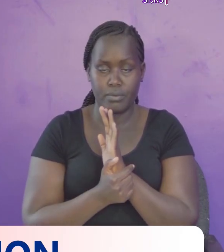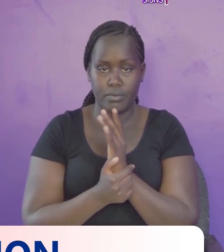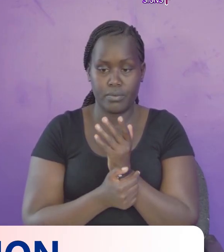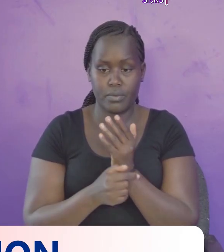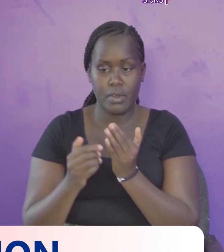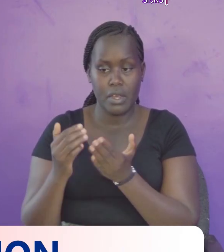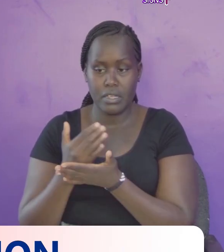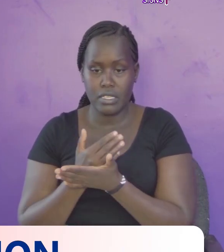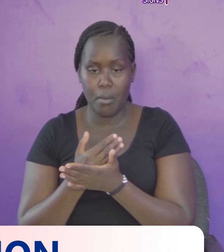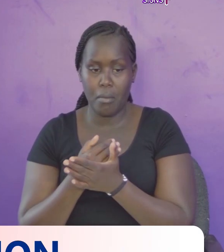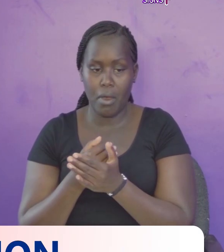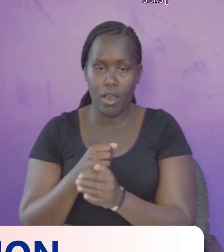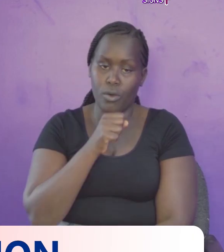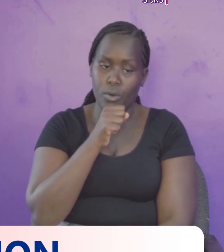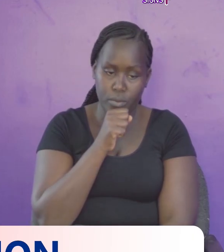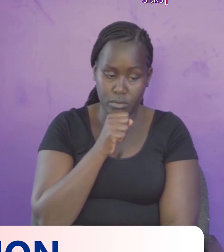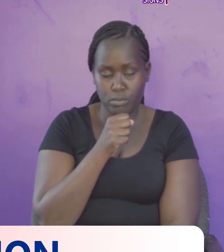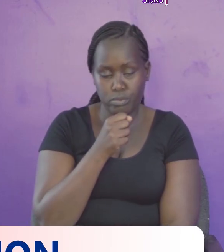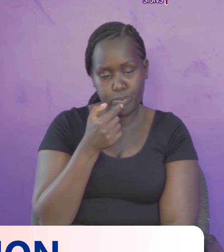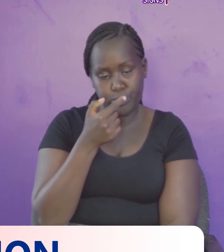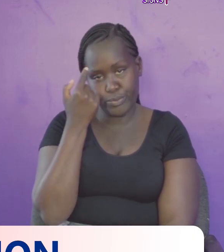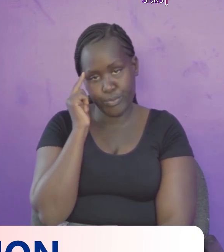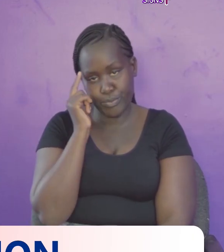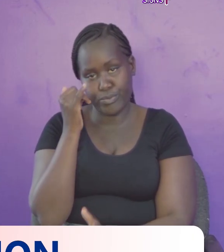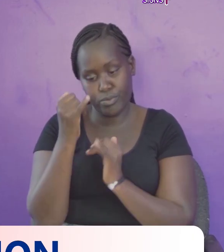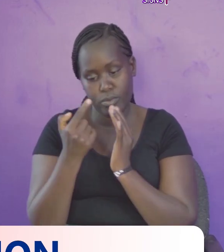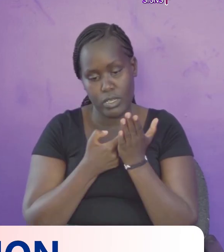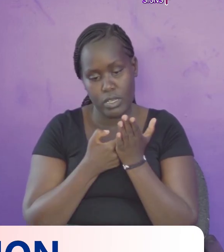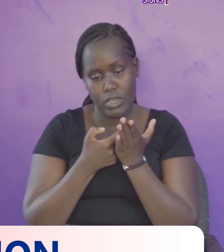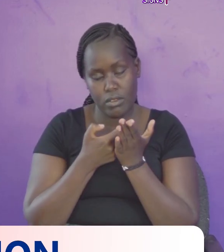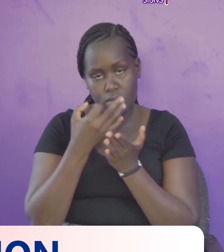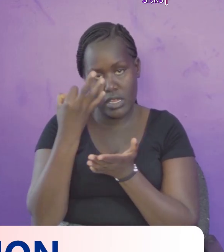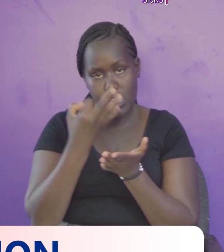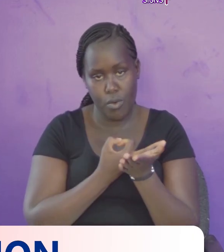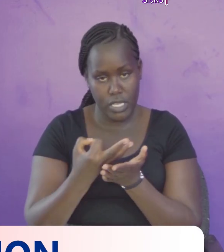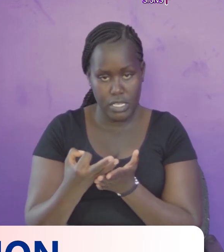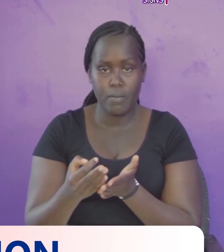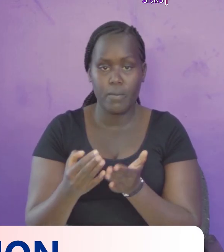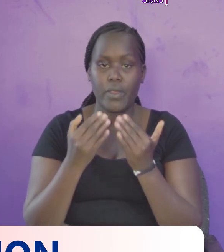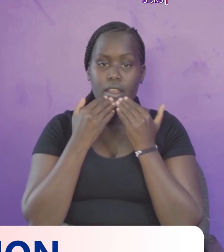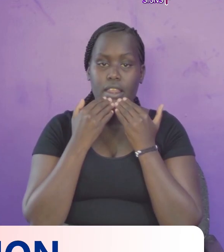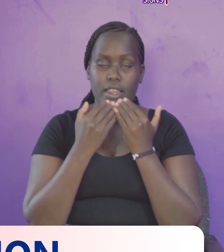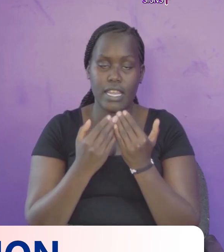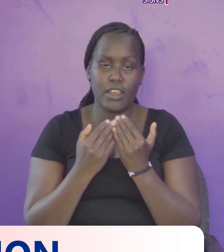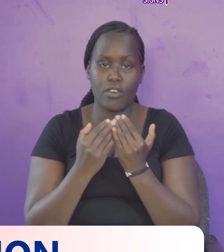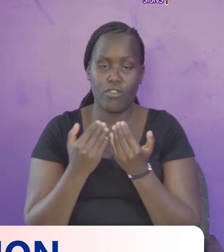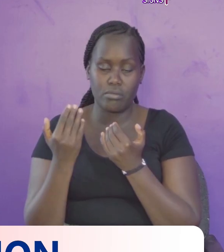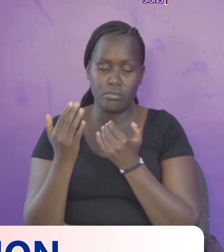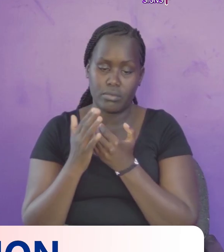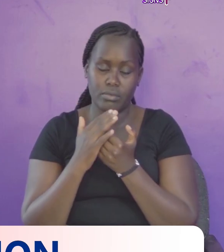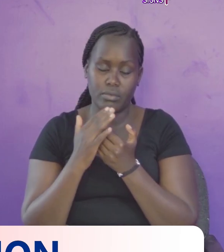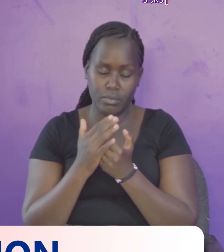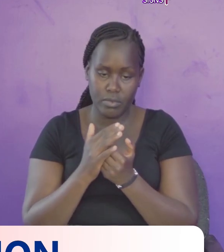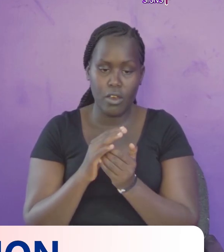some kind of cough for the last 3 weeks. Hey, asante kwa kunibembeleza on my